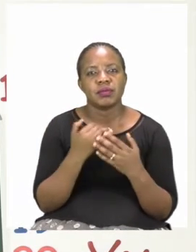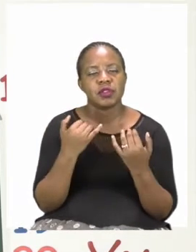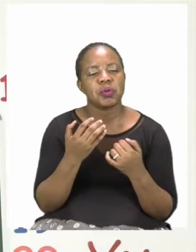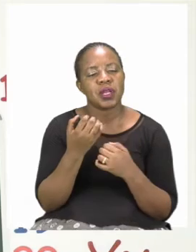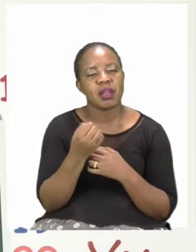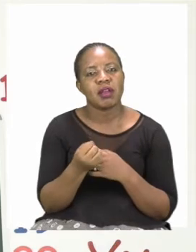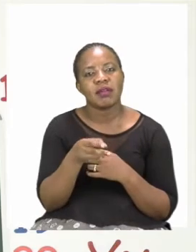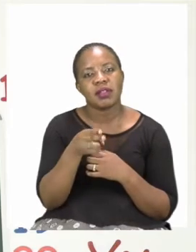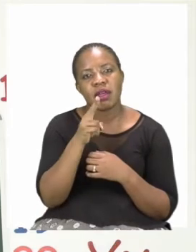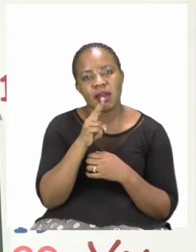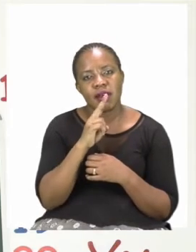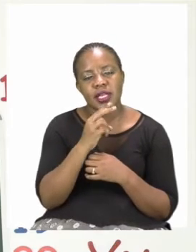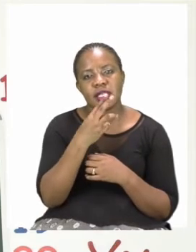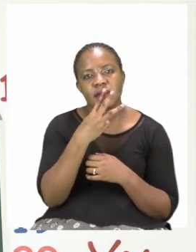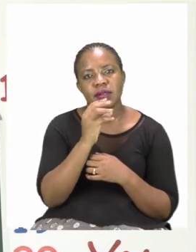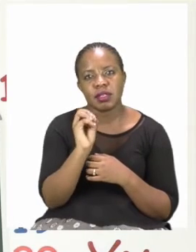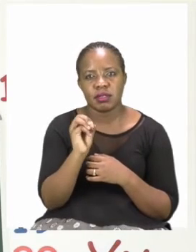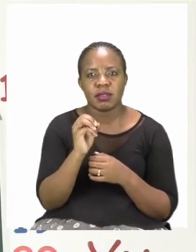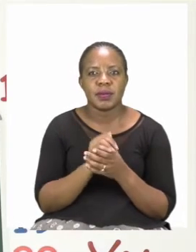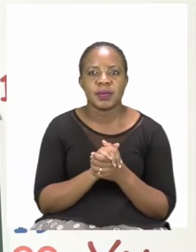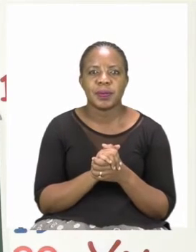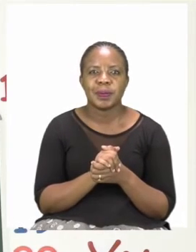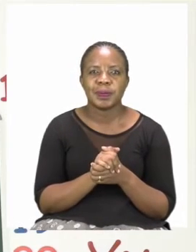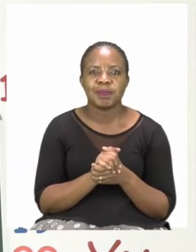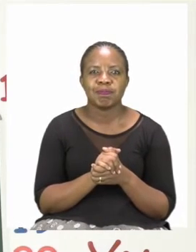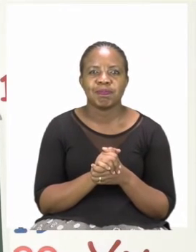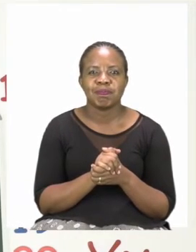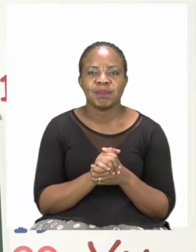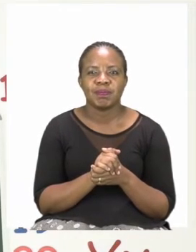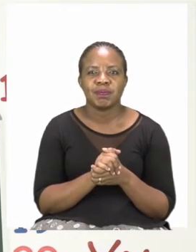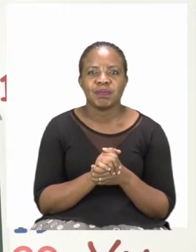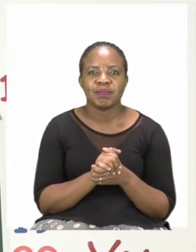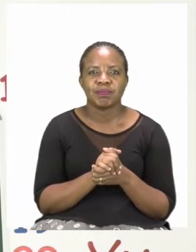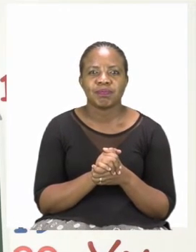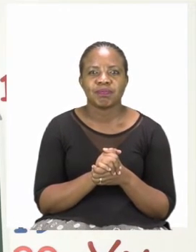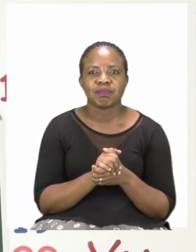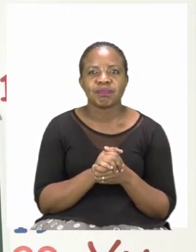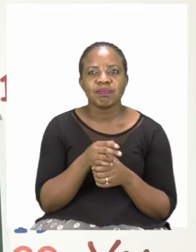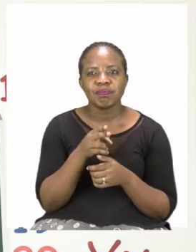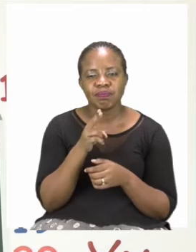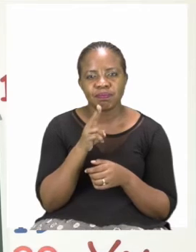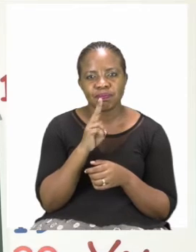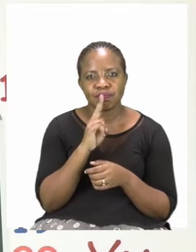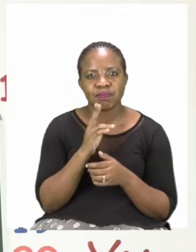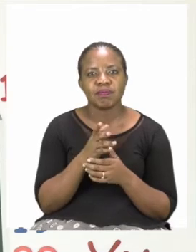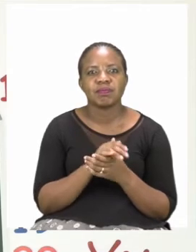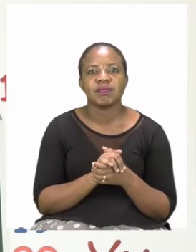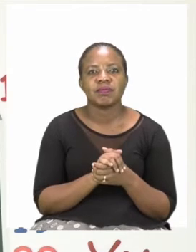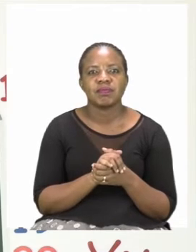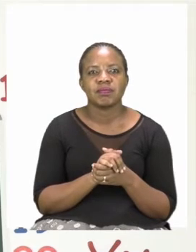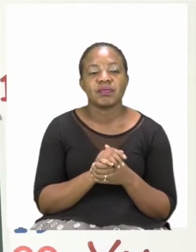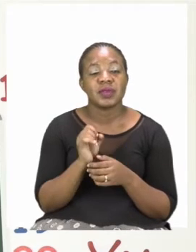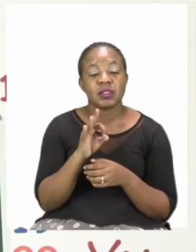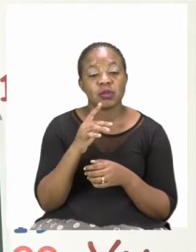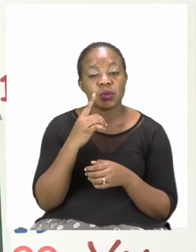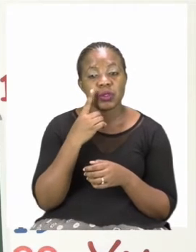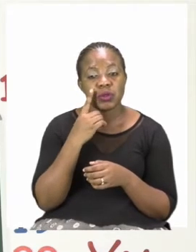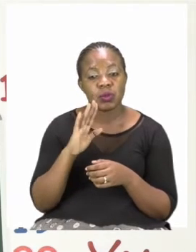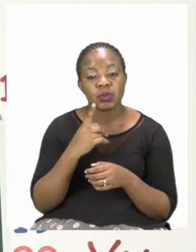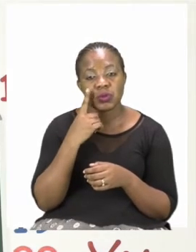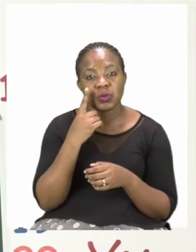Let's now go to page 12 for our first exercise. On page 12, we are going to be